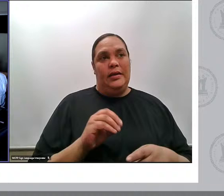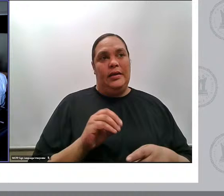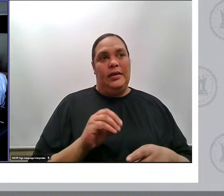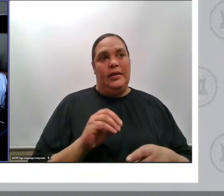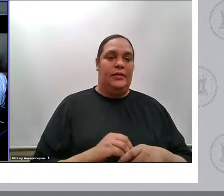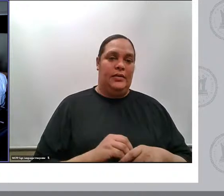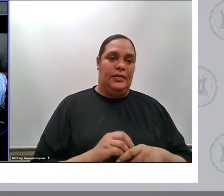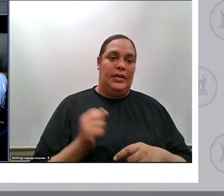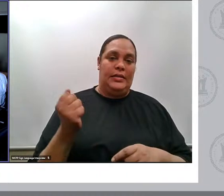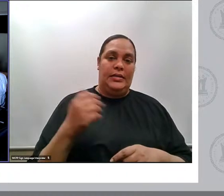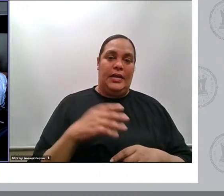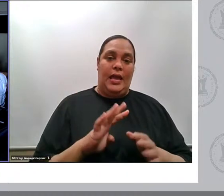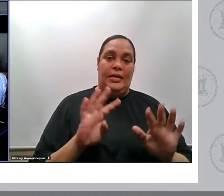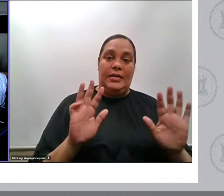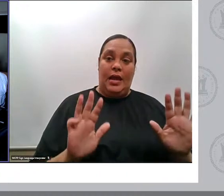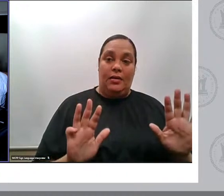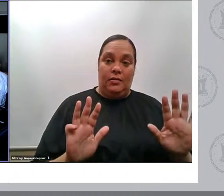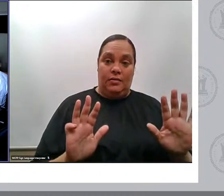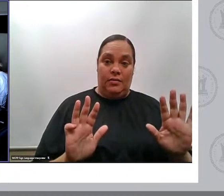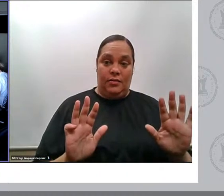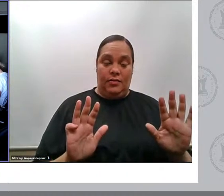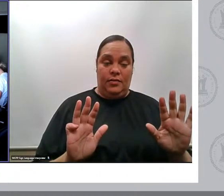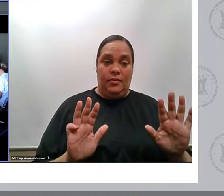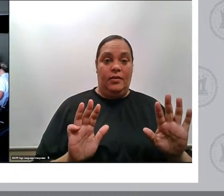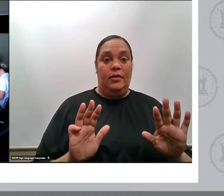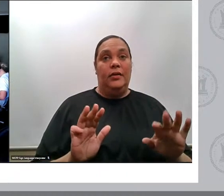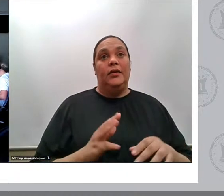in slide 9,